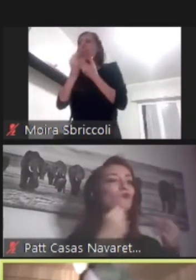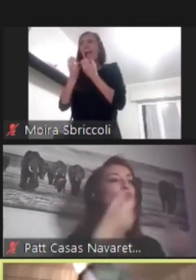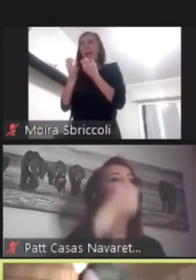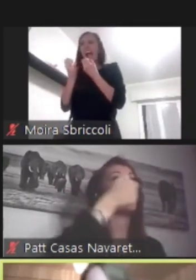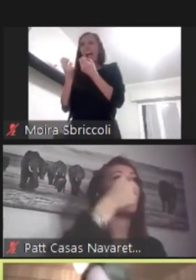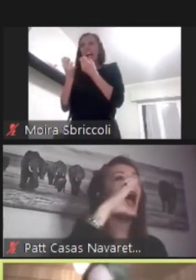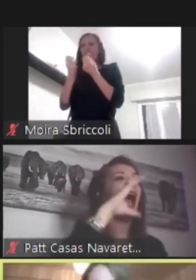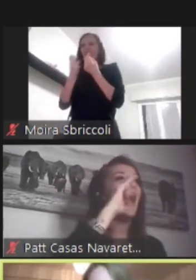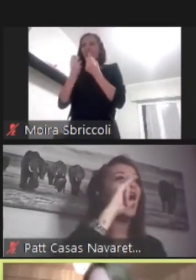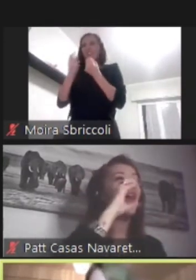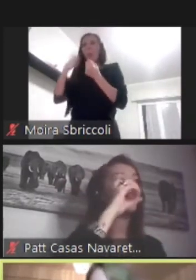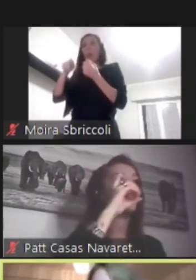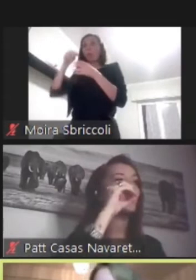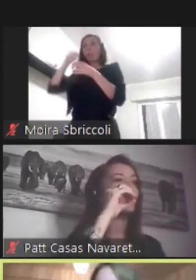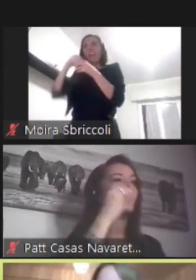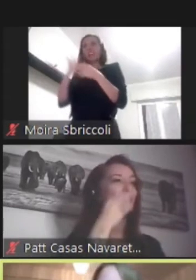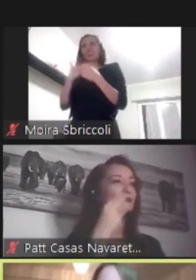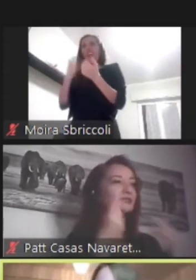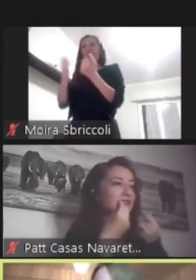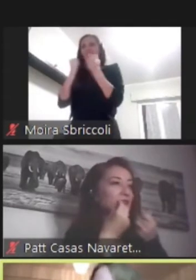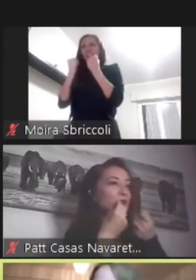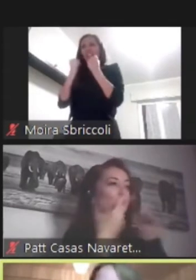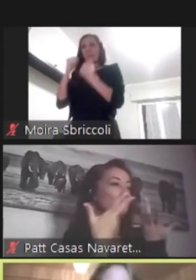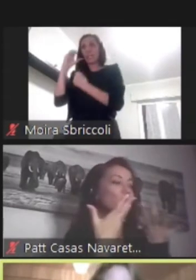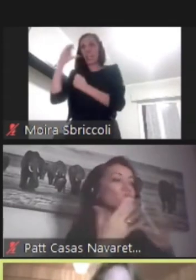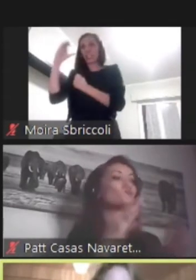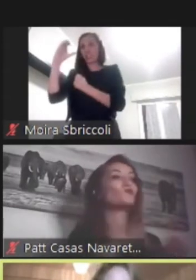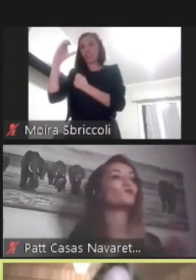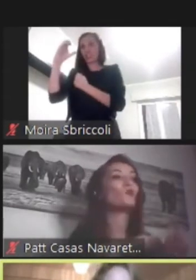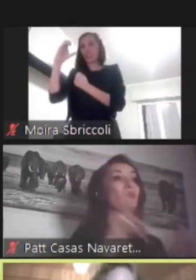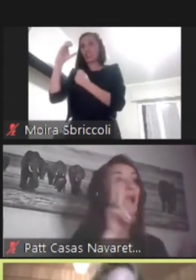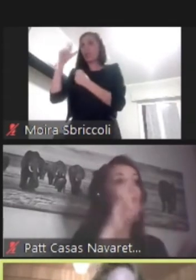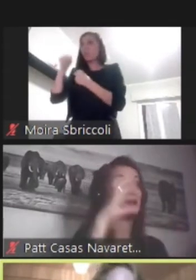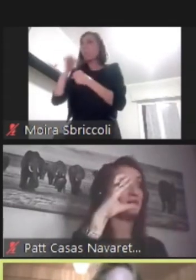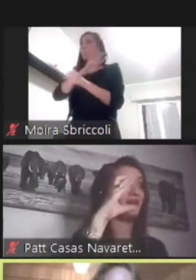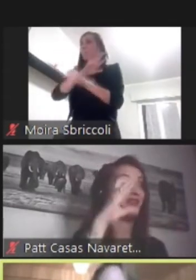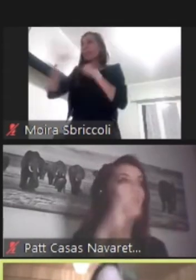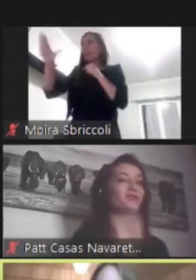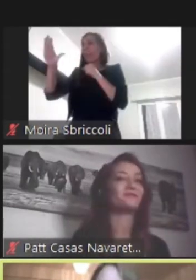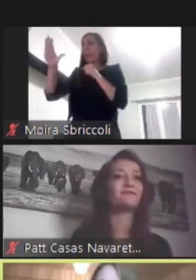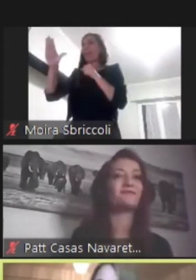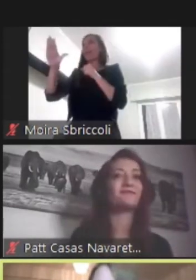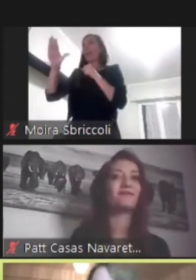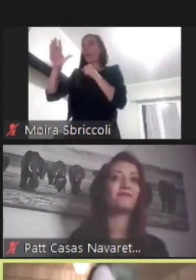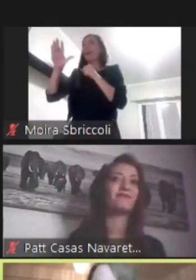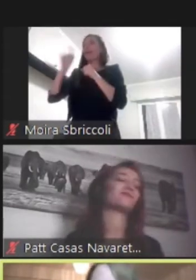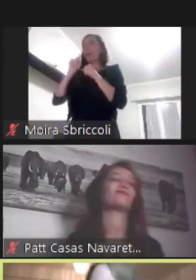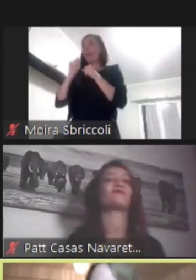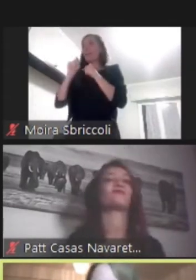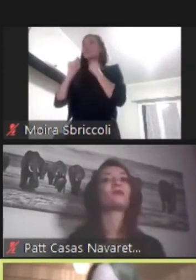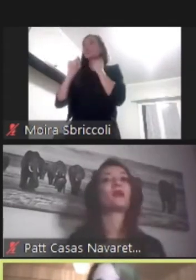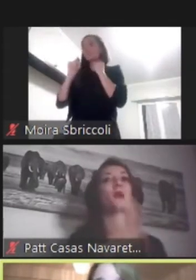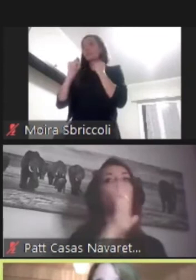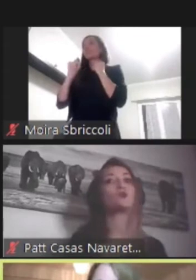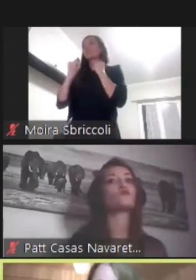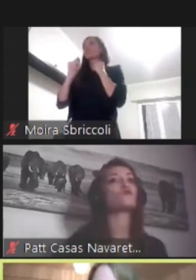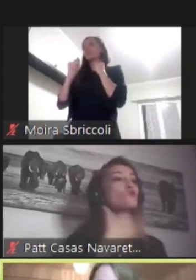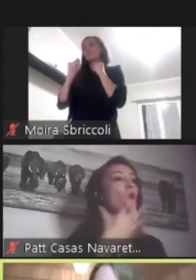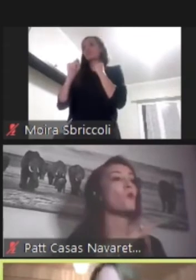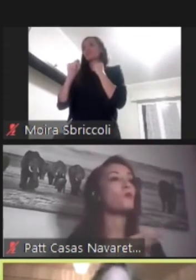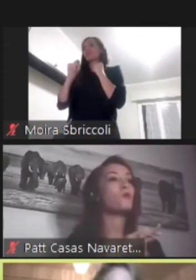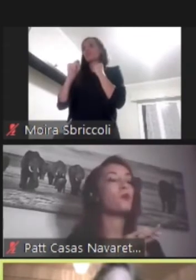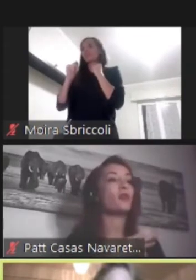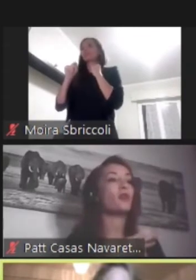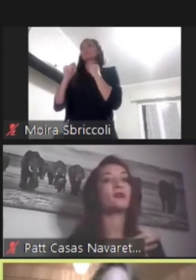aging like no other product we have at RX because it has 8 times